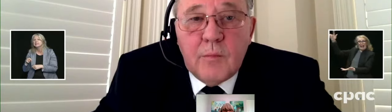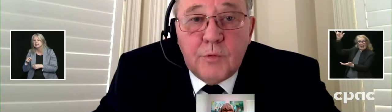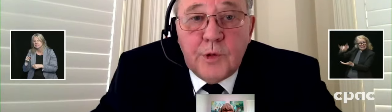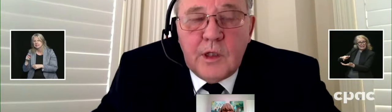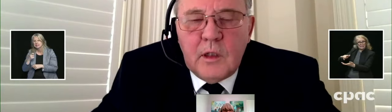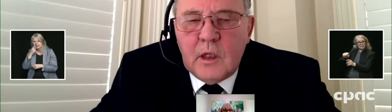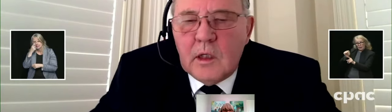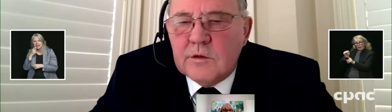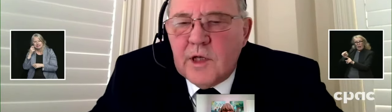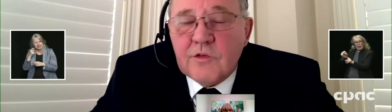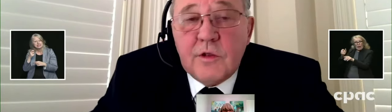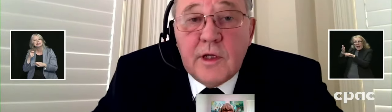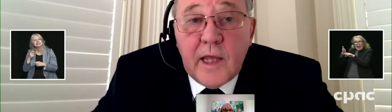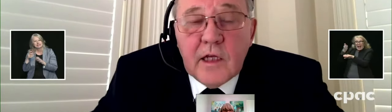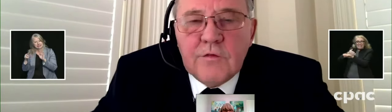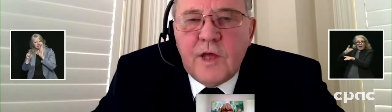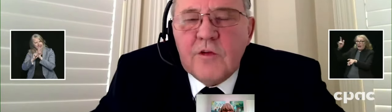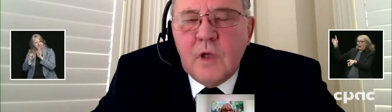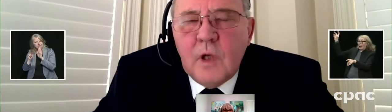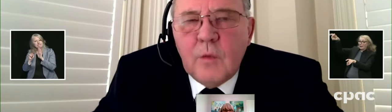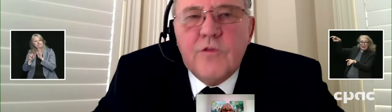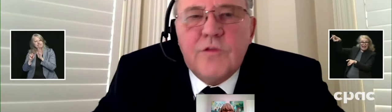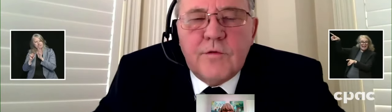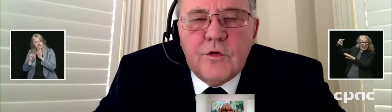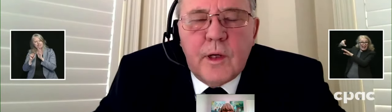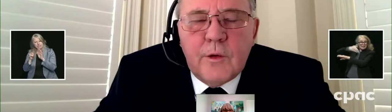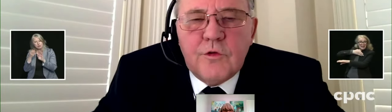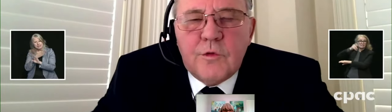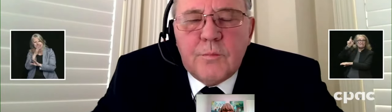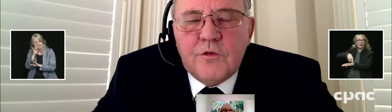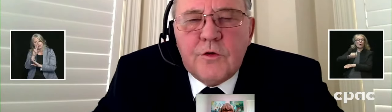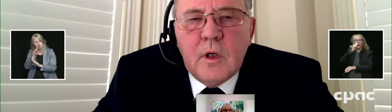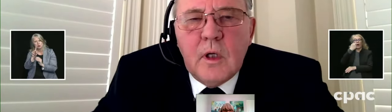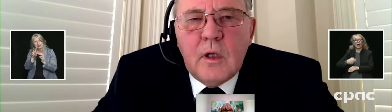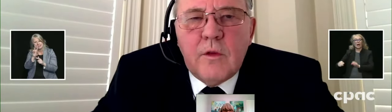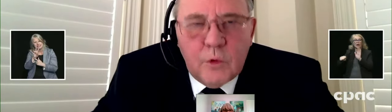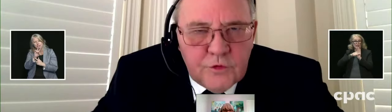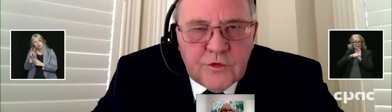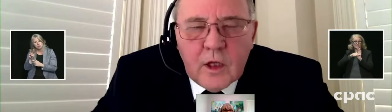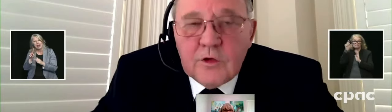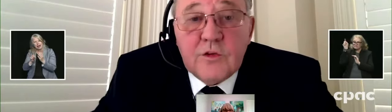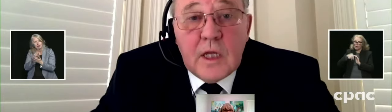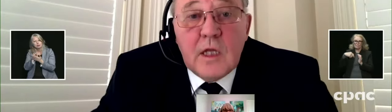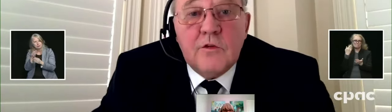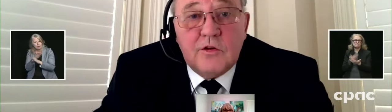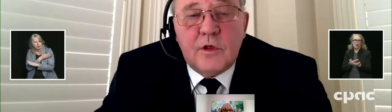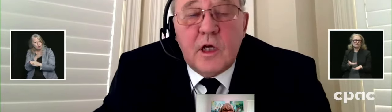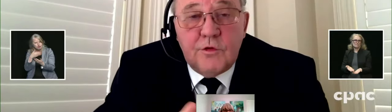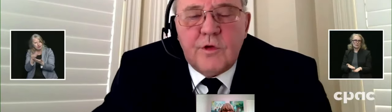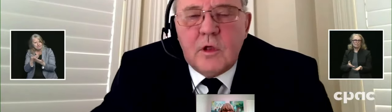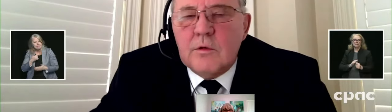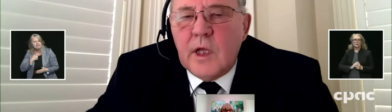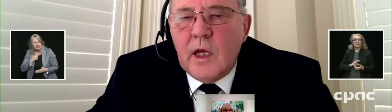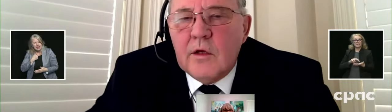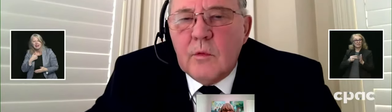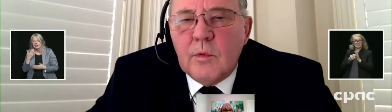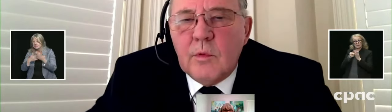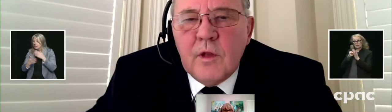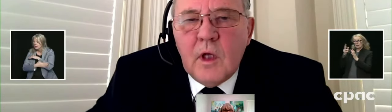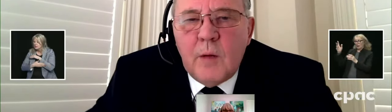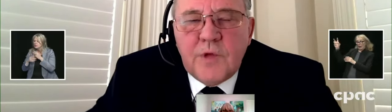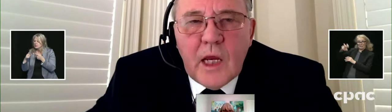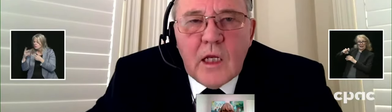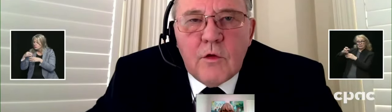a pre-test, a negative test, within 72 hours of departure. There were some challenges in certain countries, including Haiti,